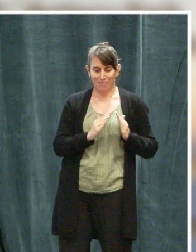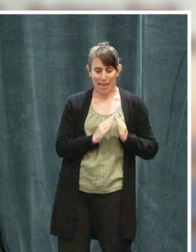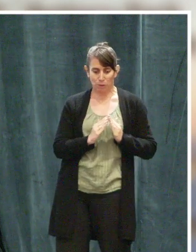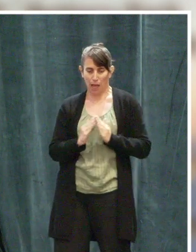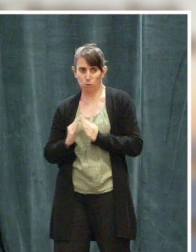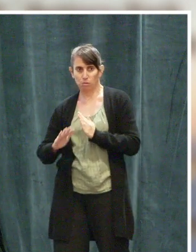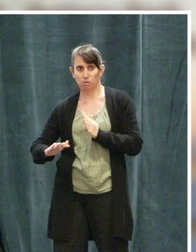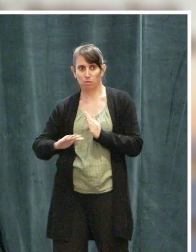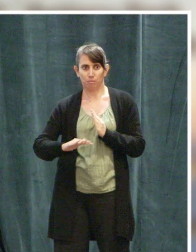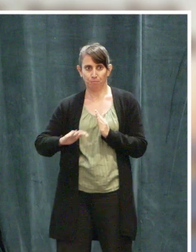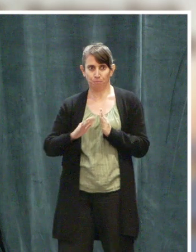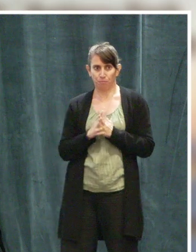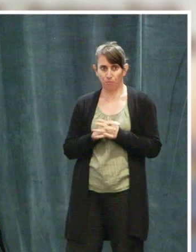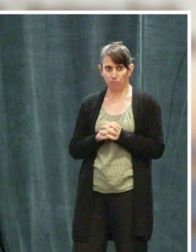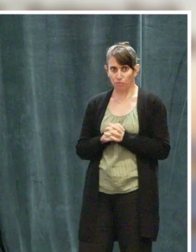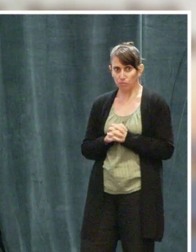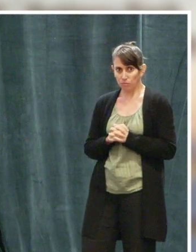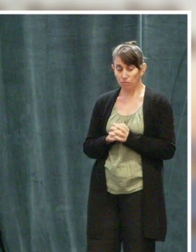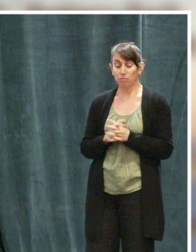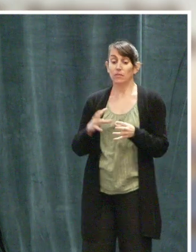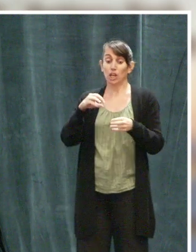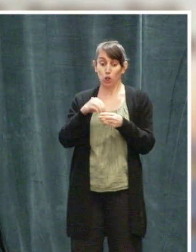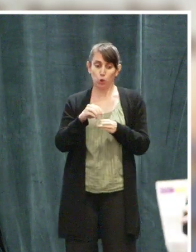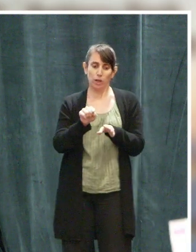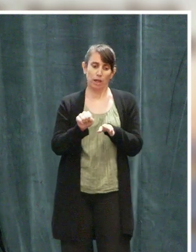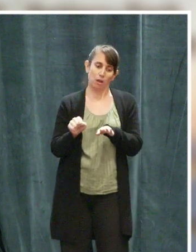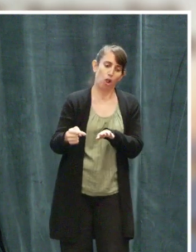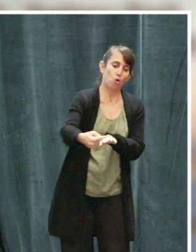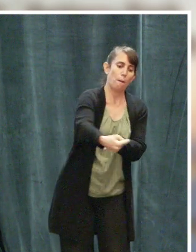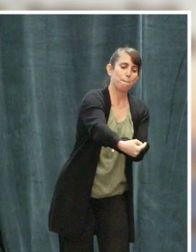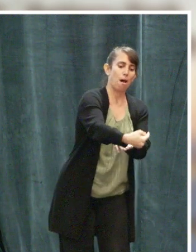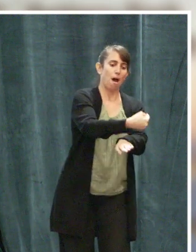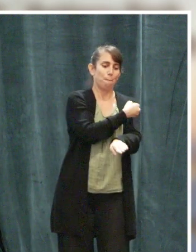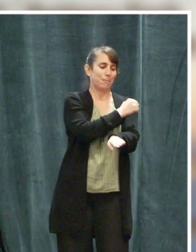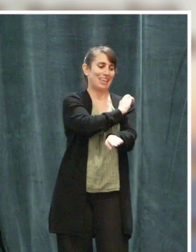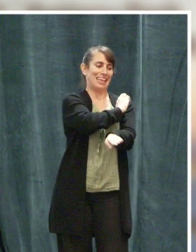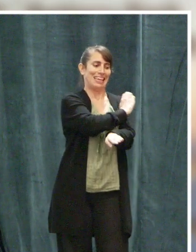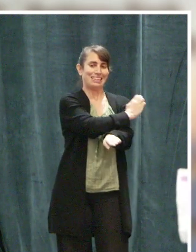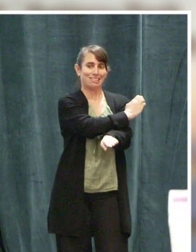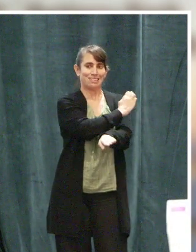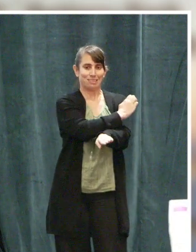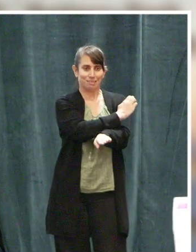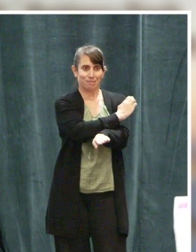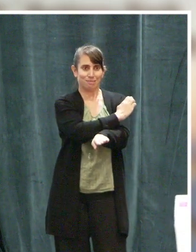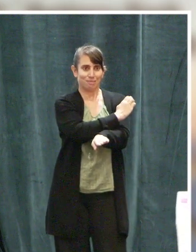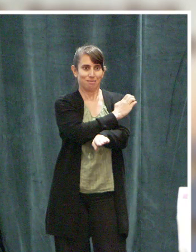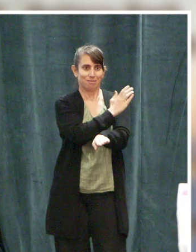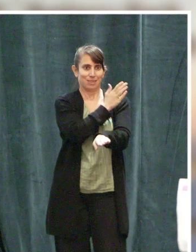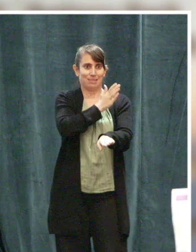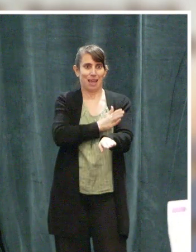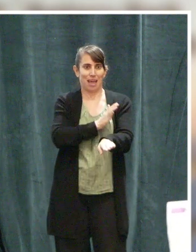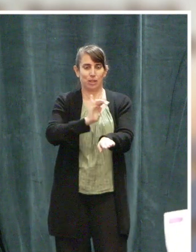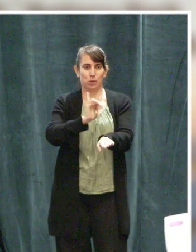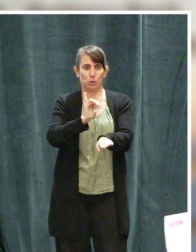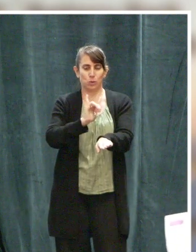our neighbors to the right up the east side that are protecting everything in the middle there. You're talking about